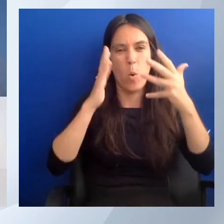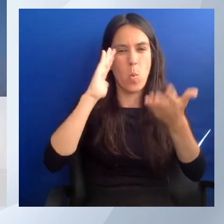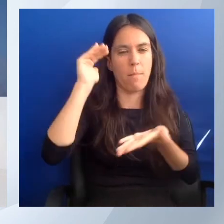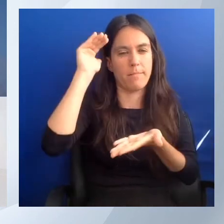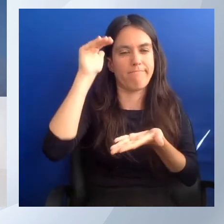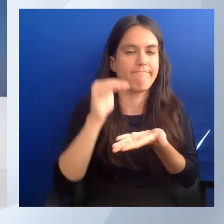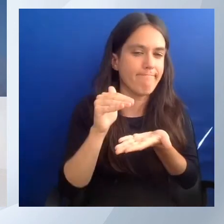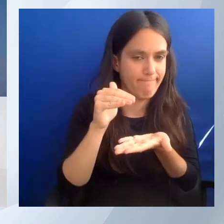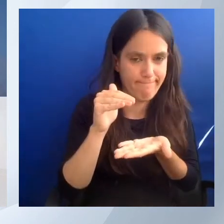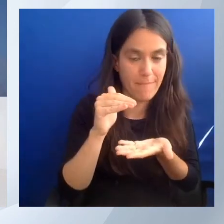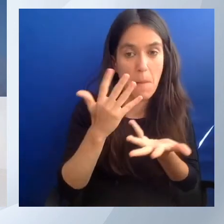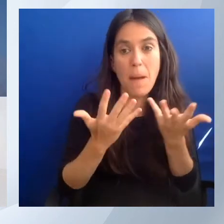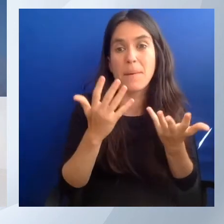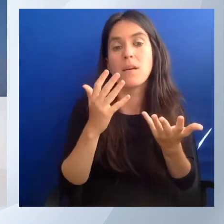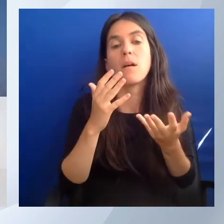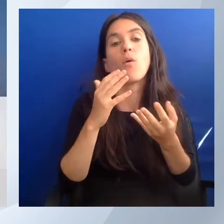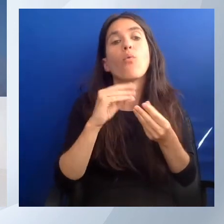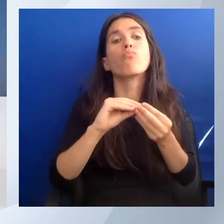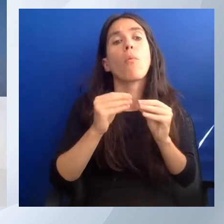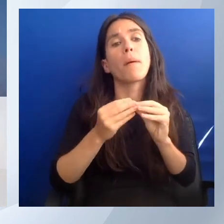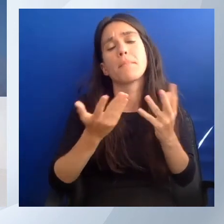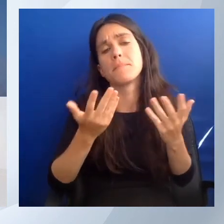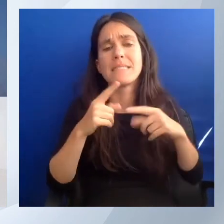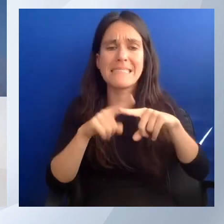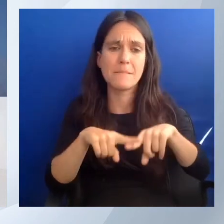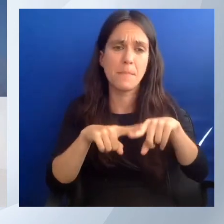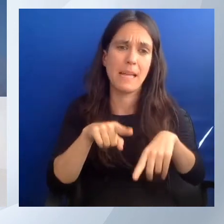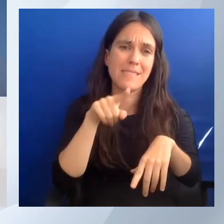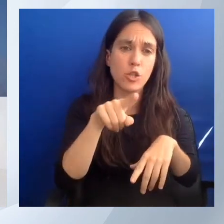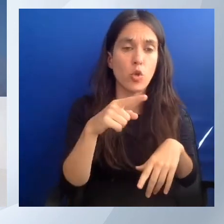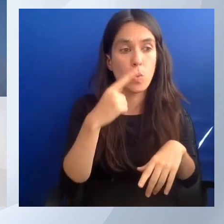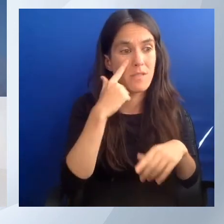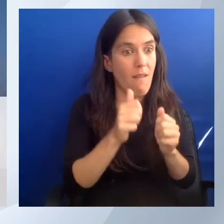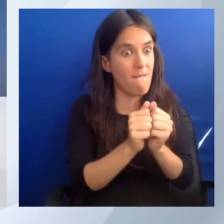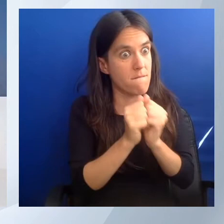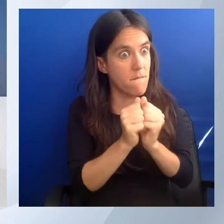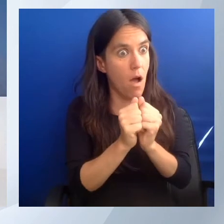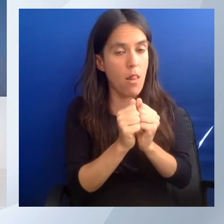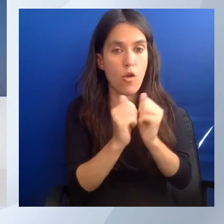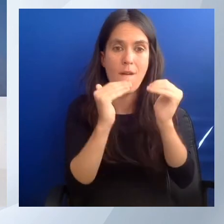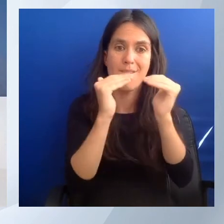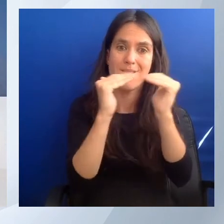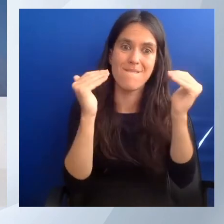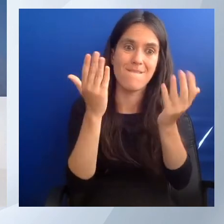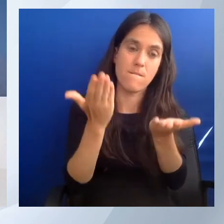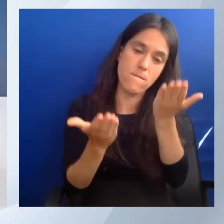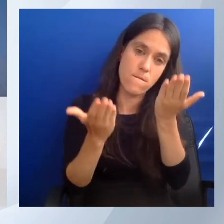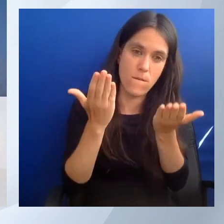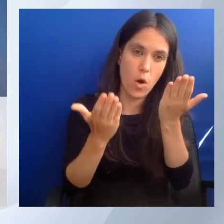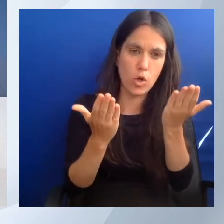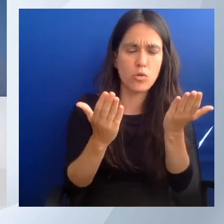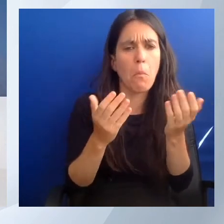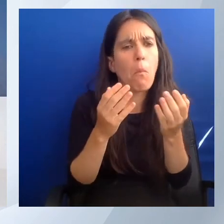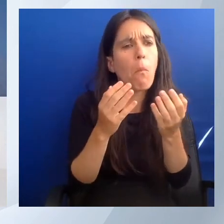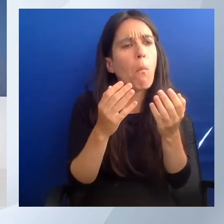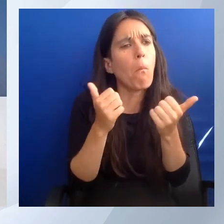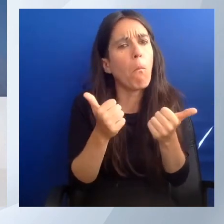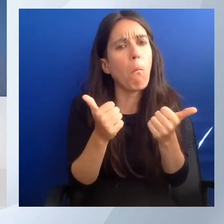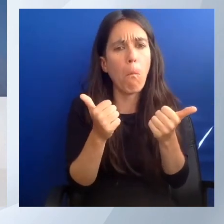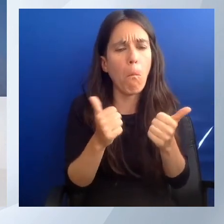problem. If you value fairness, I think it's a worthwhile trade-off to think about, but